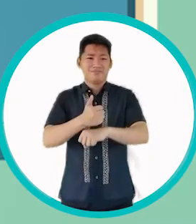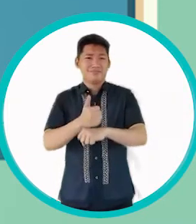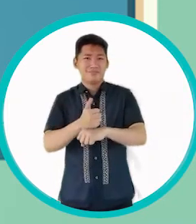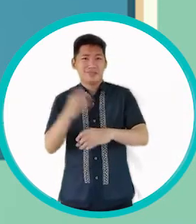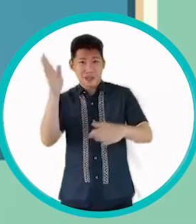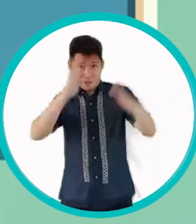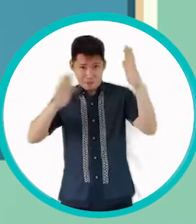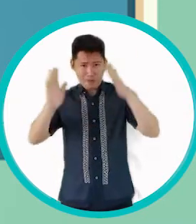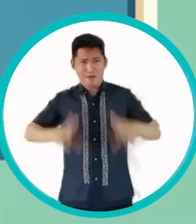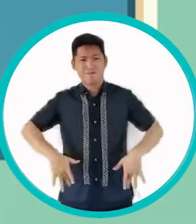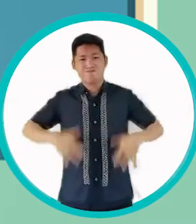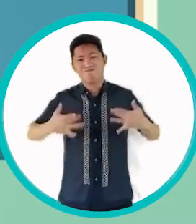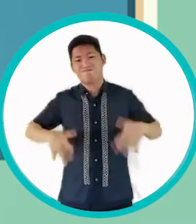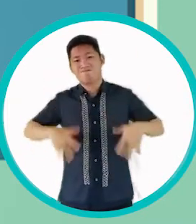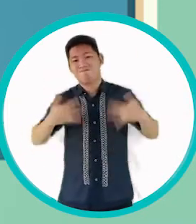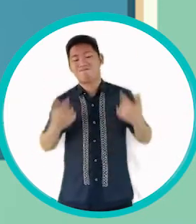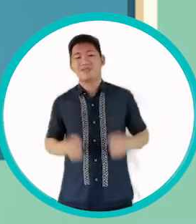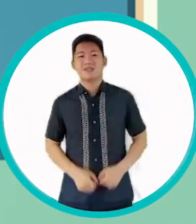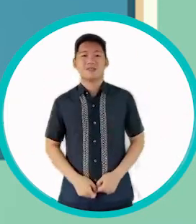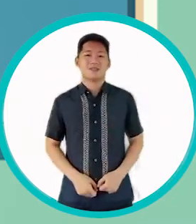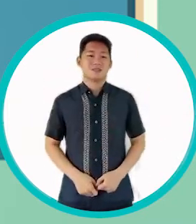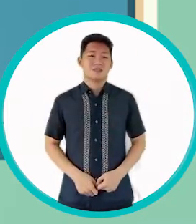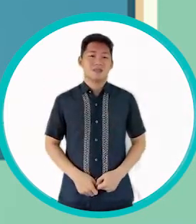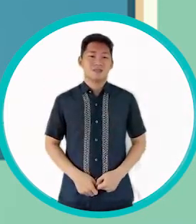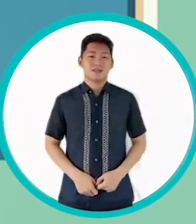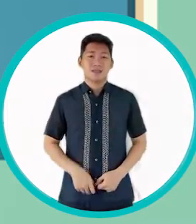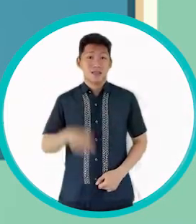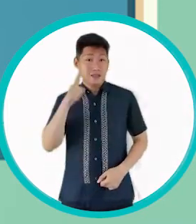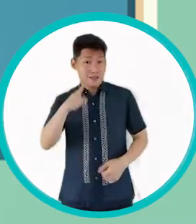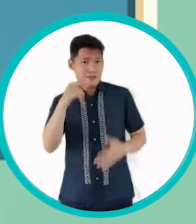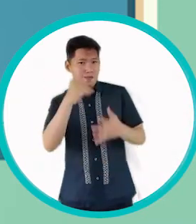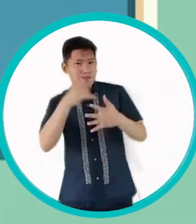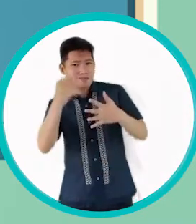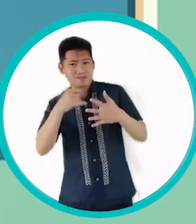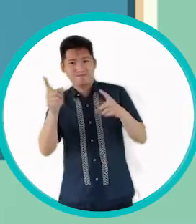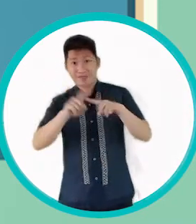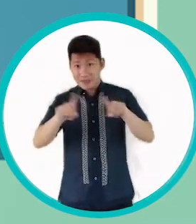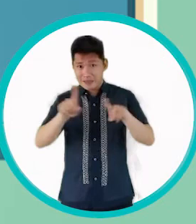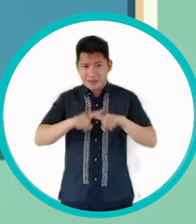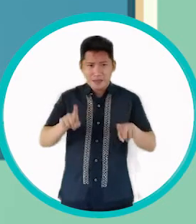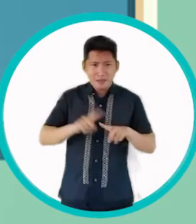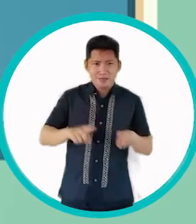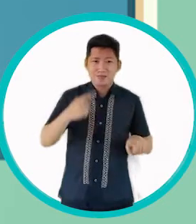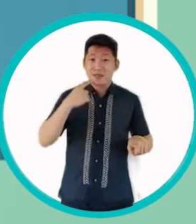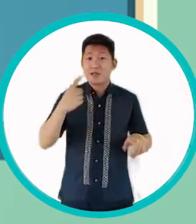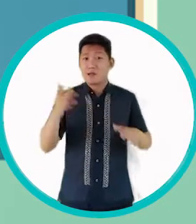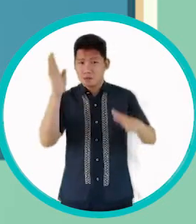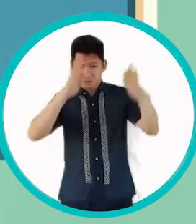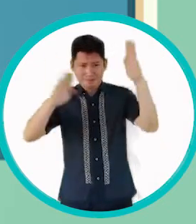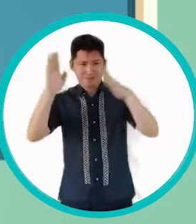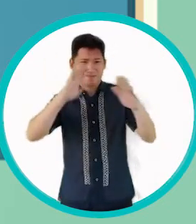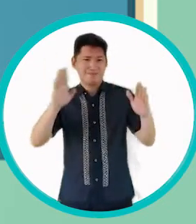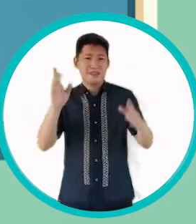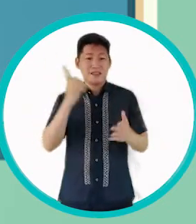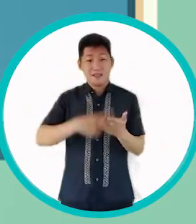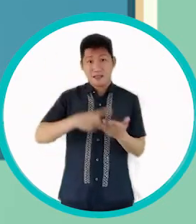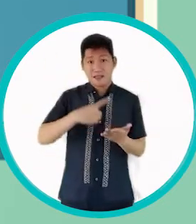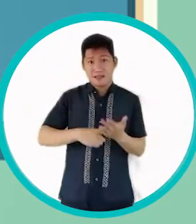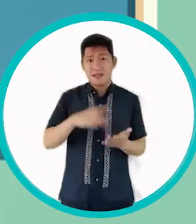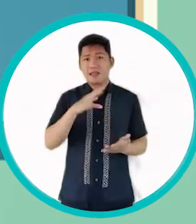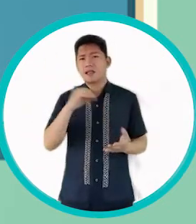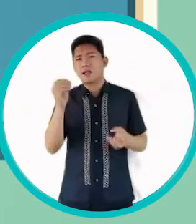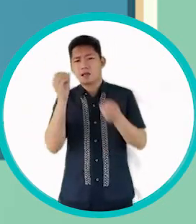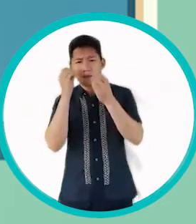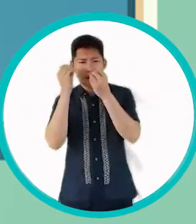on establishing that a problem exists. You may identify the different aspects of the problem being